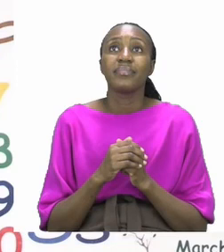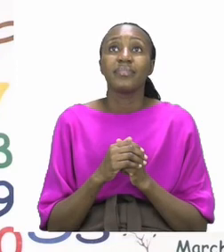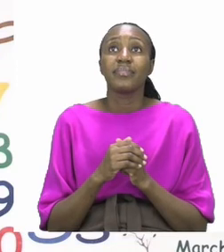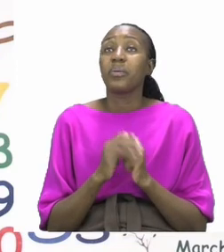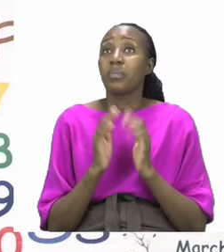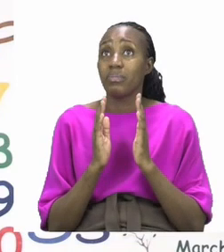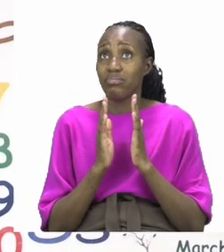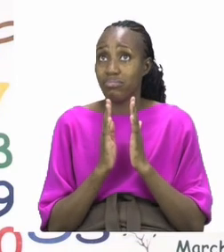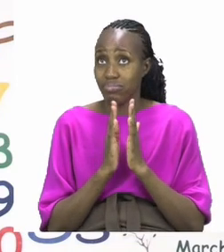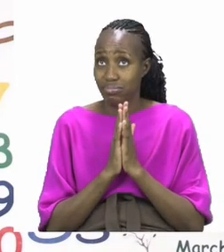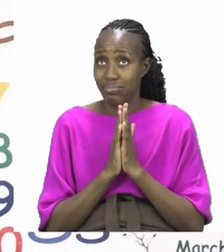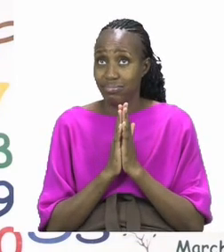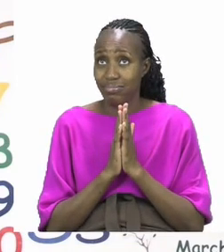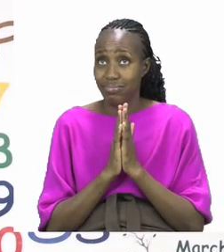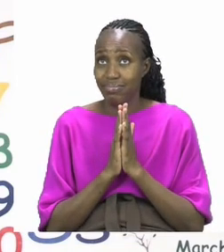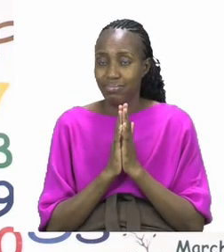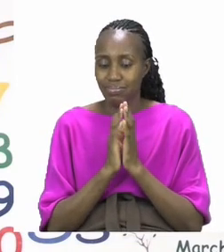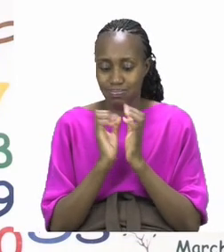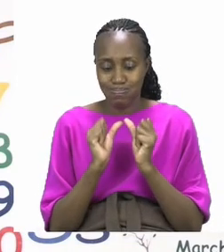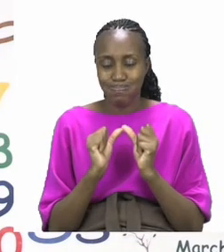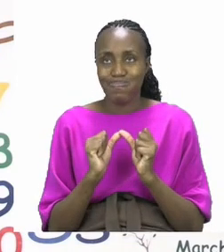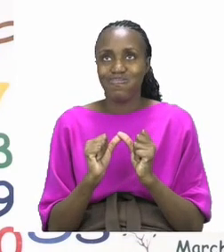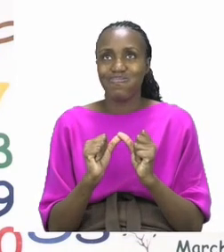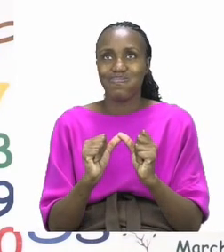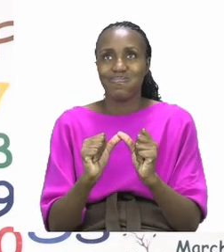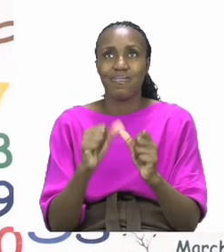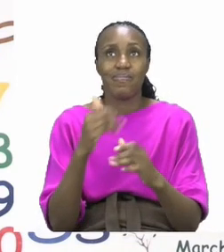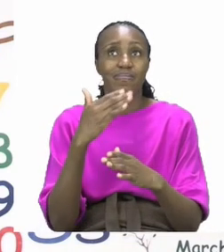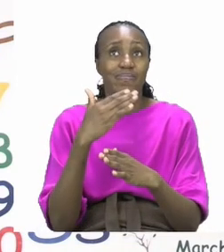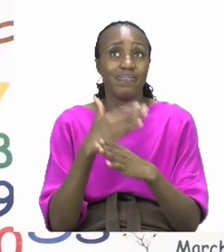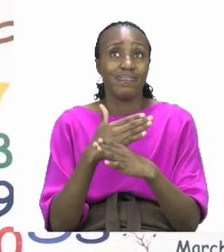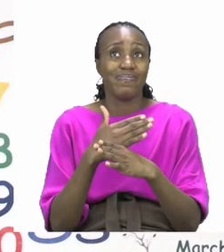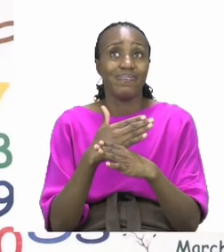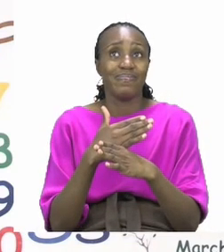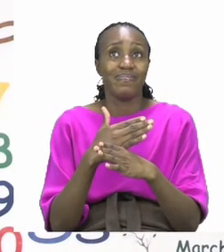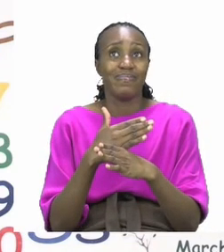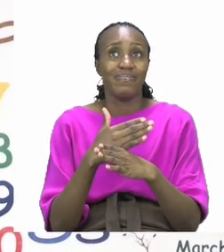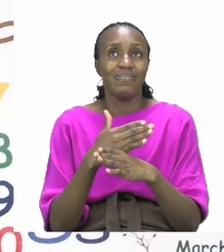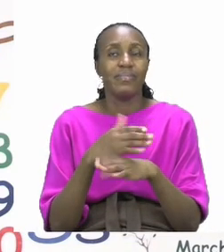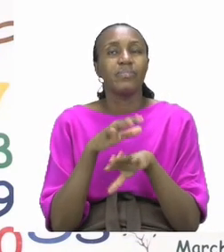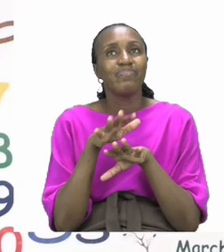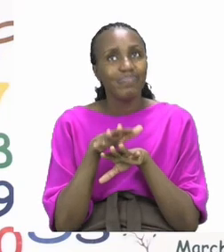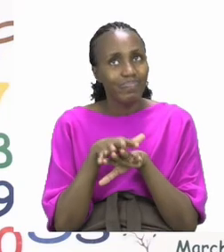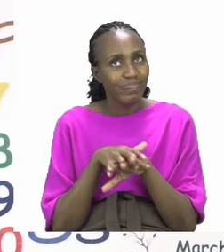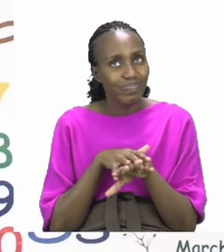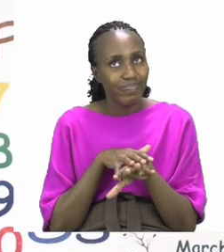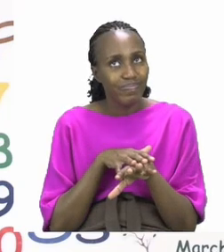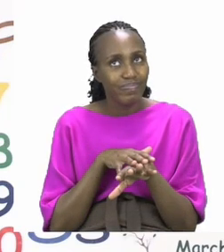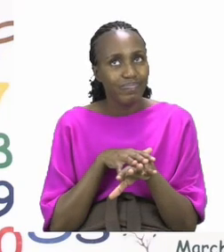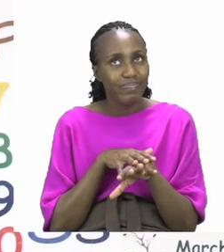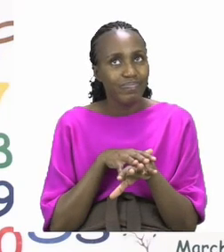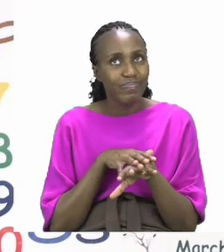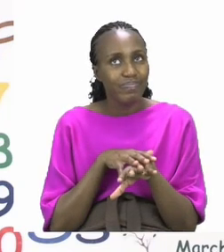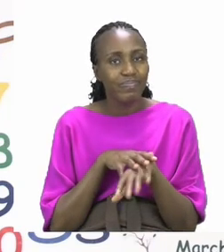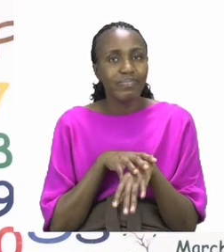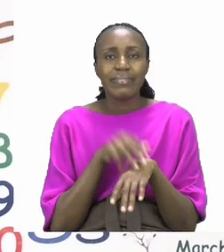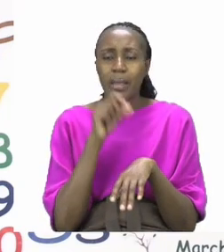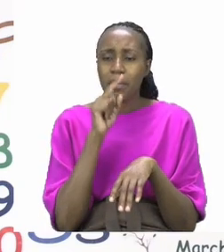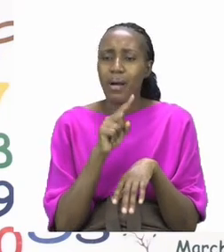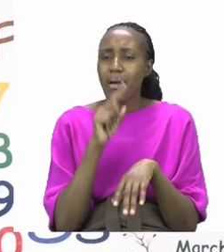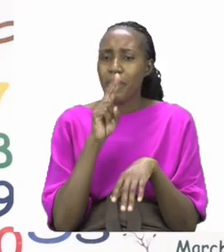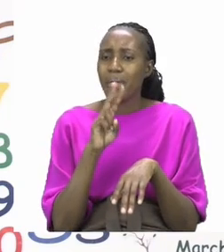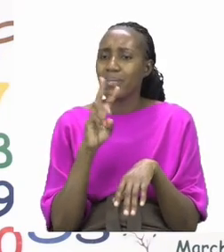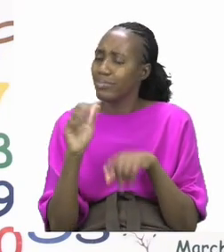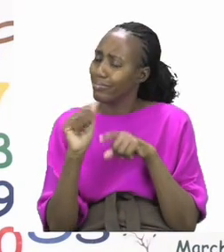this exercise, I'm going to leave you to do by yourselves. Take your time, say and count out loud if you need